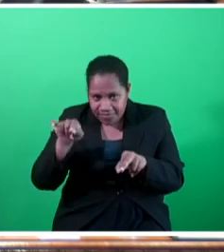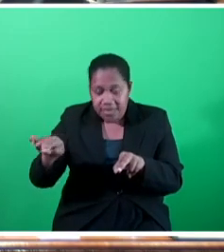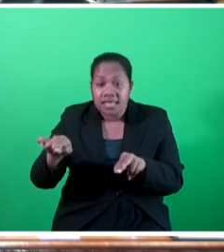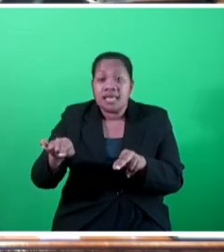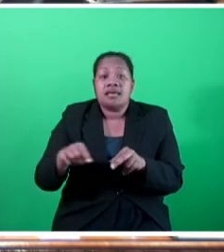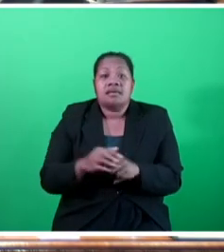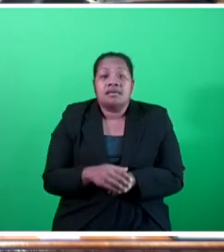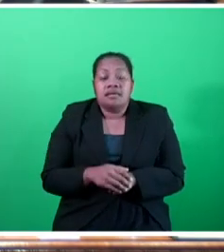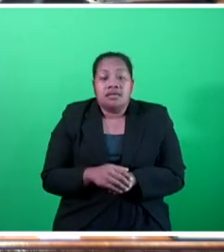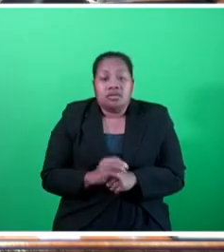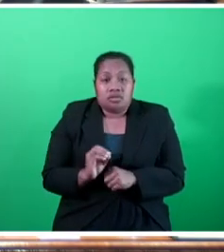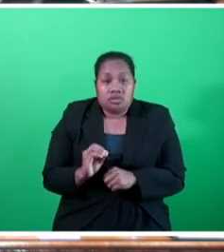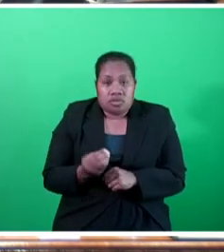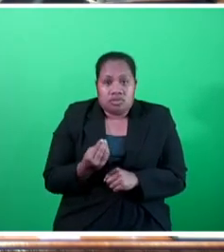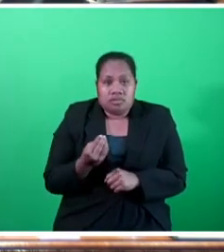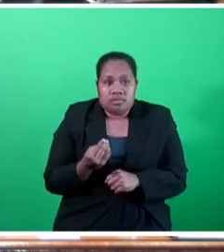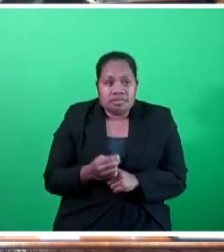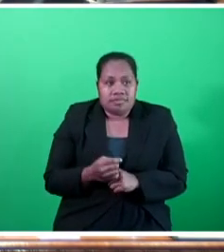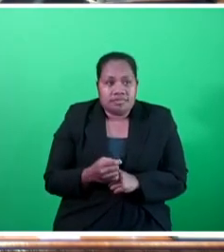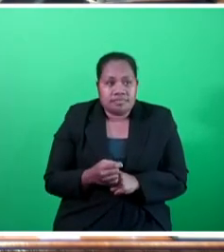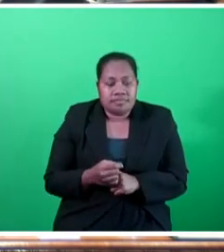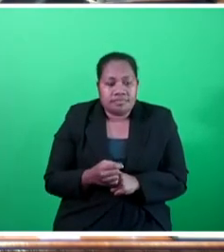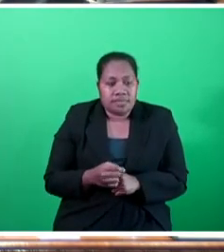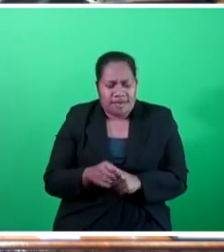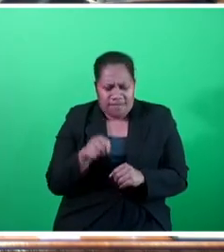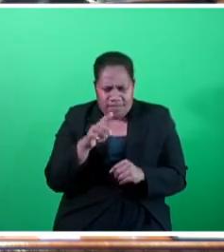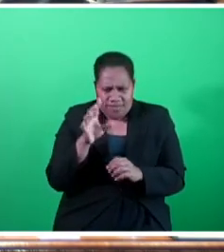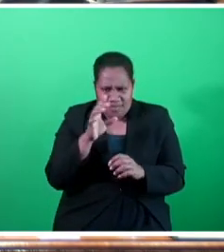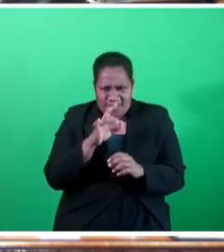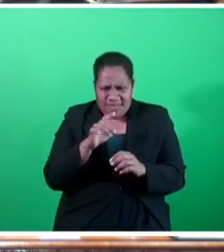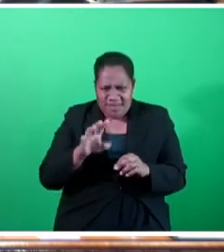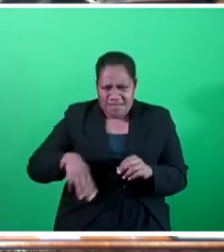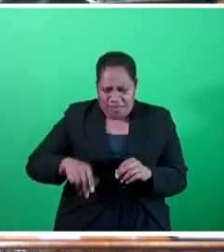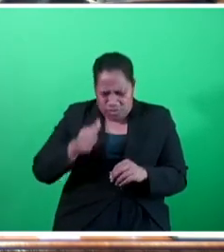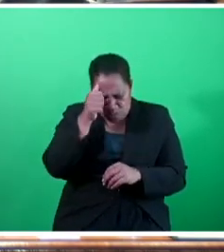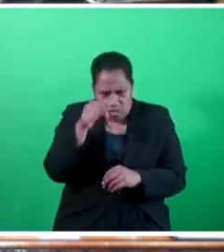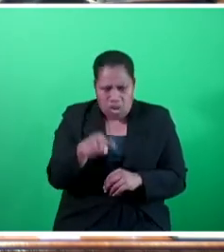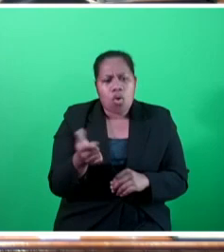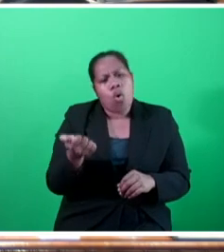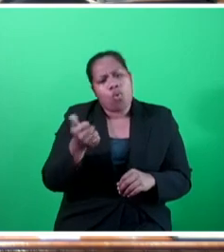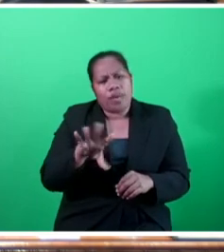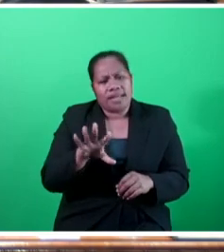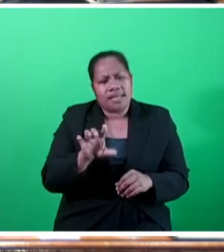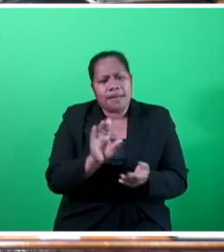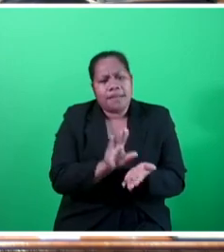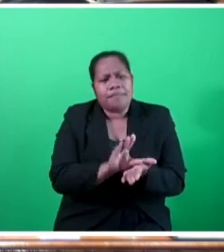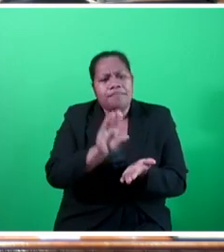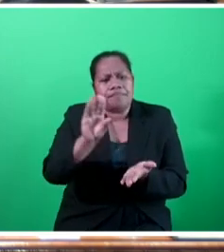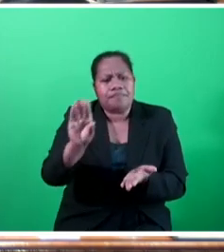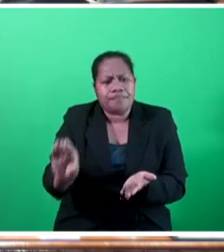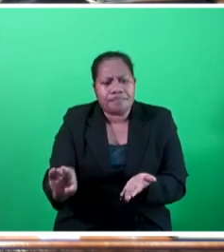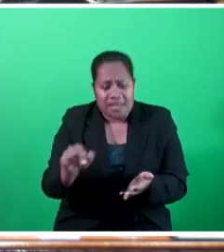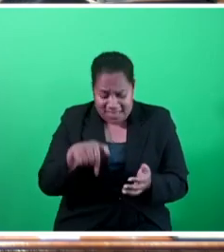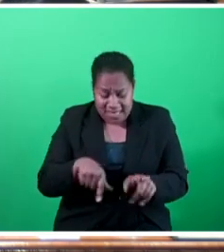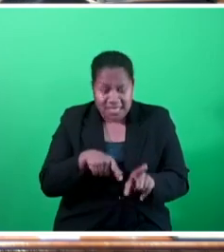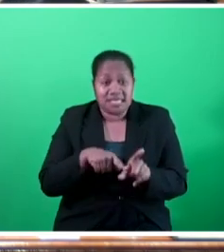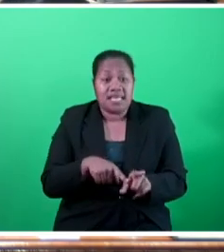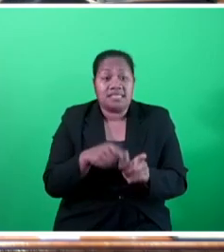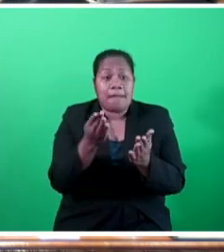currently, Mr. Speaker, and the members would also know this from the budget, we have allocated in this year's budget